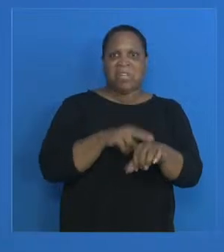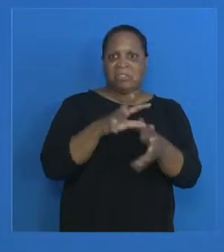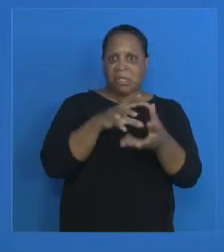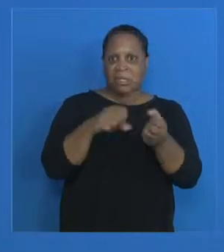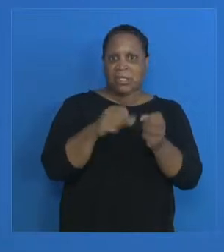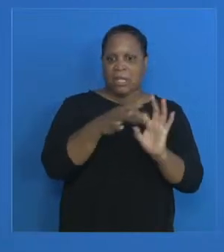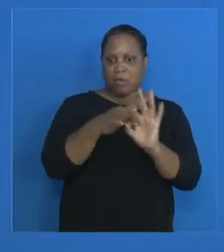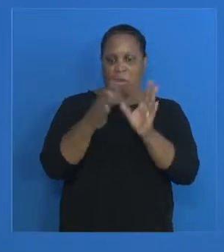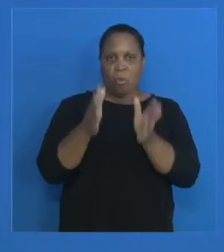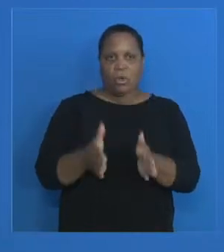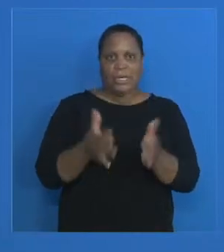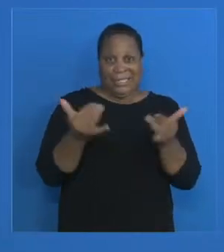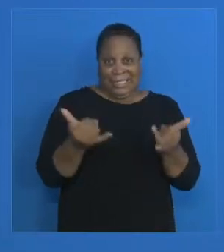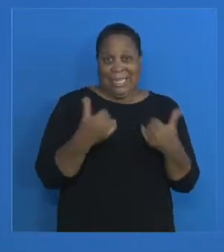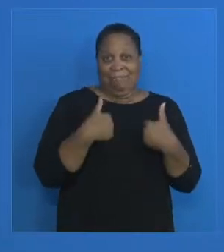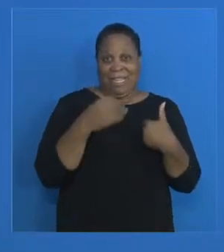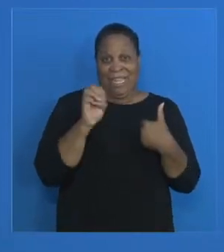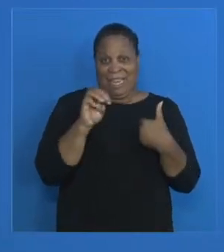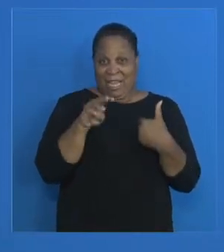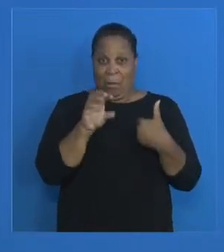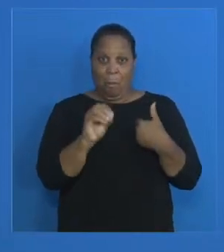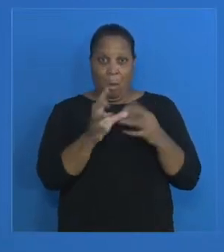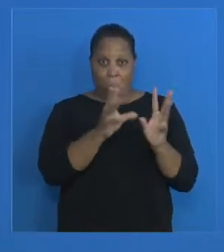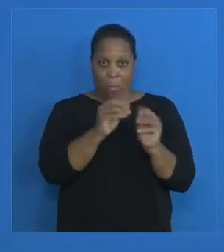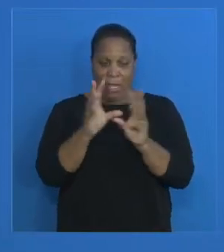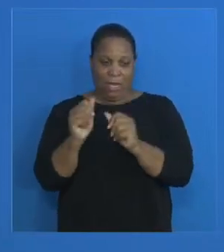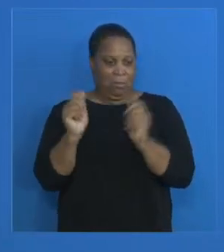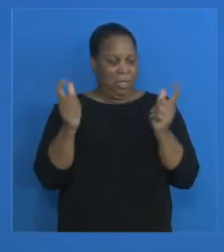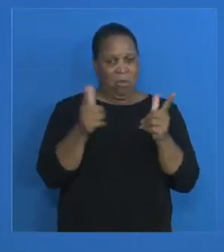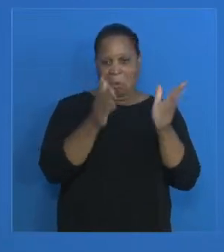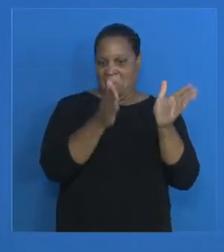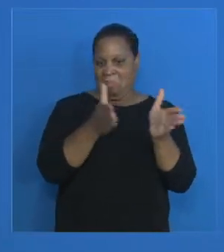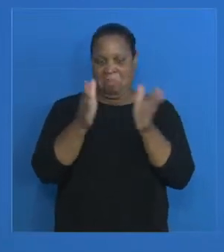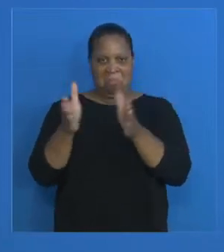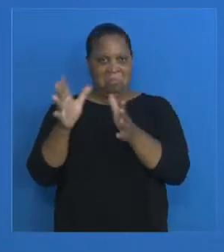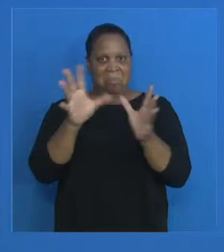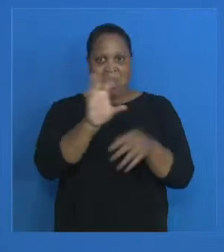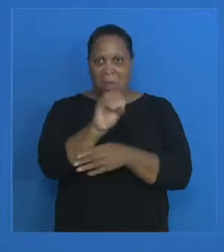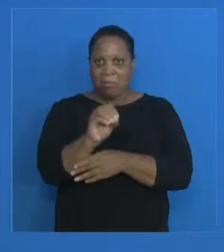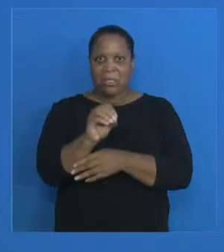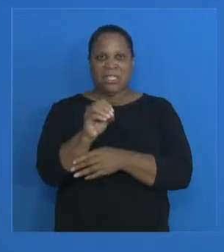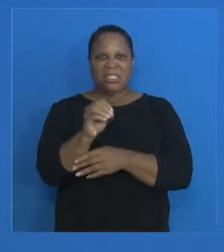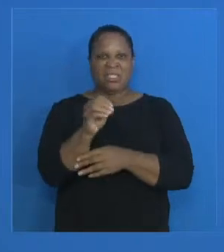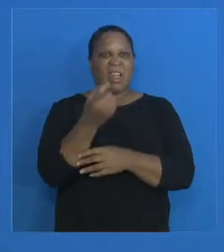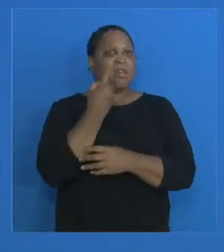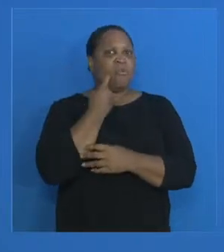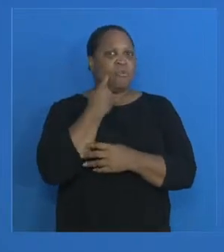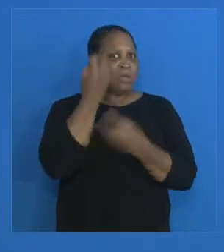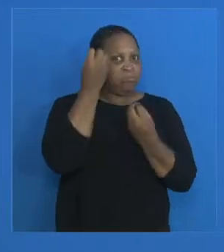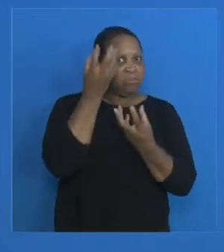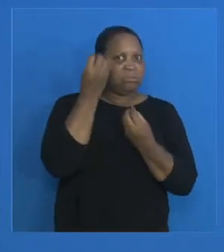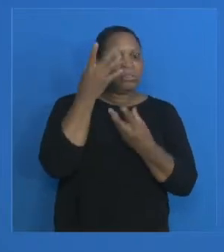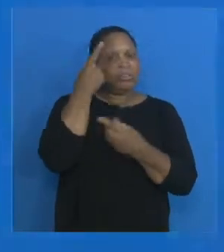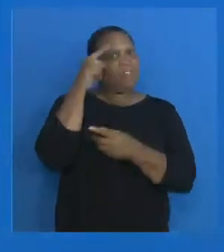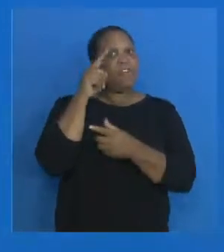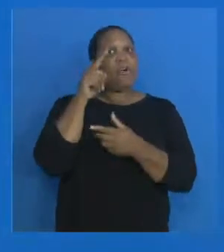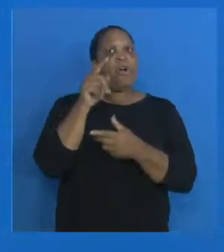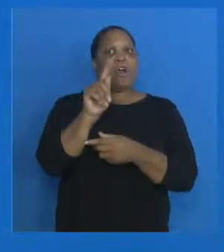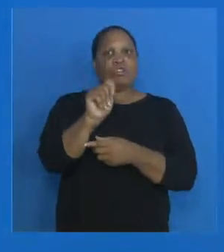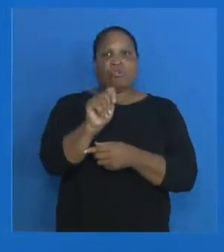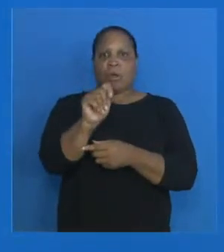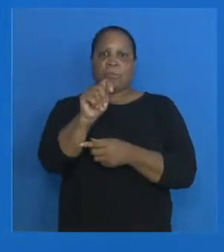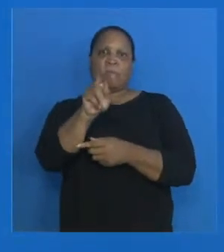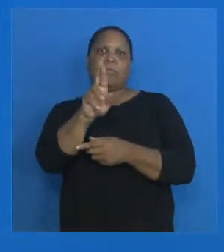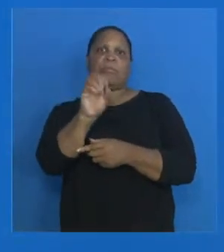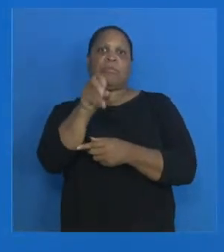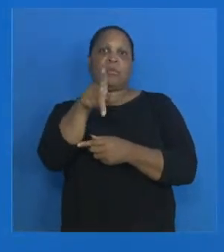Emergency Measures Organization meeting with all the relevant agencies to get the latest updates regarding Tropical Storm Paulette.